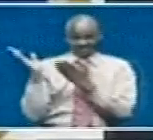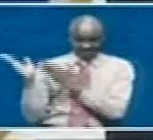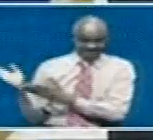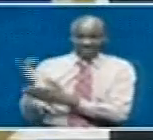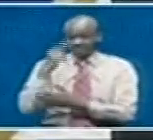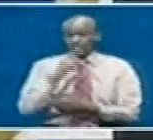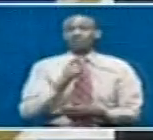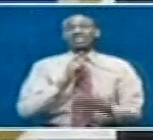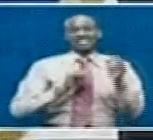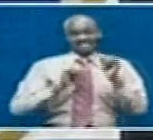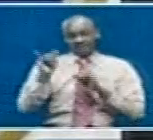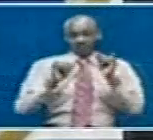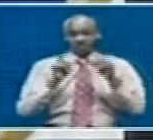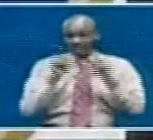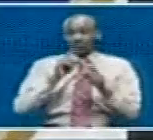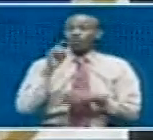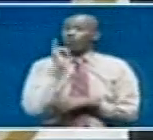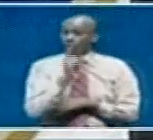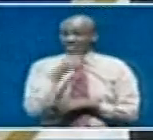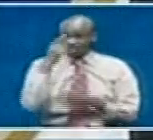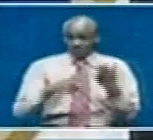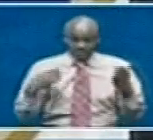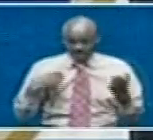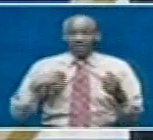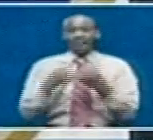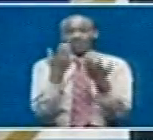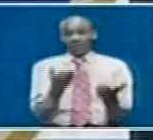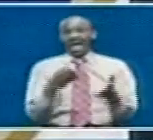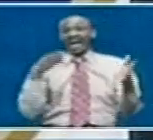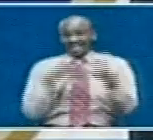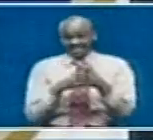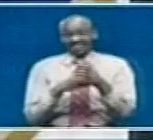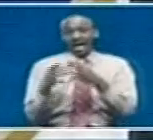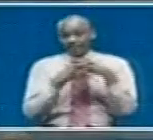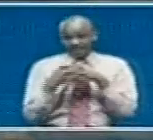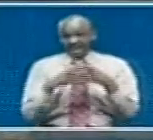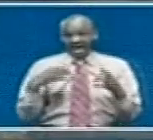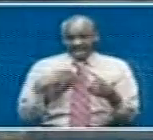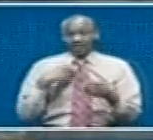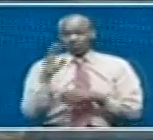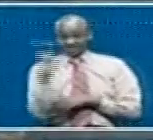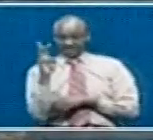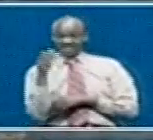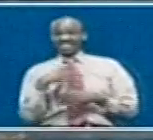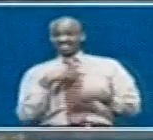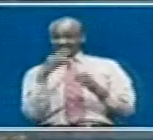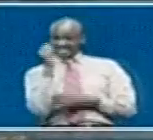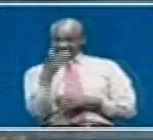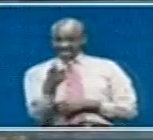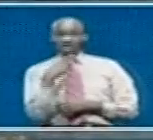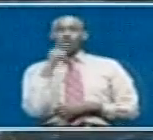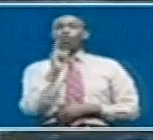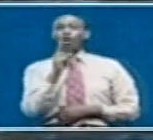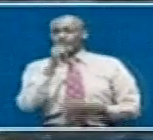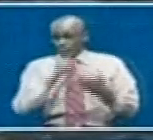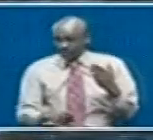travel warning regarding a potential near-term attack against the US and Western interests in Kenya. They warn of a